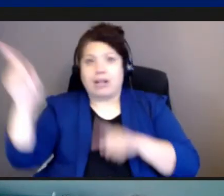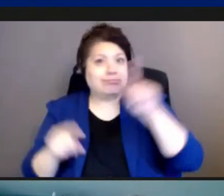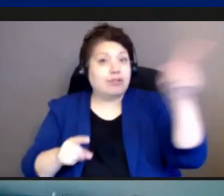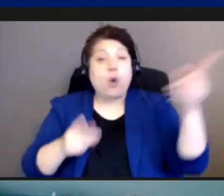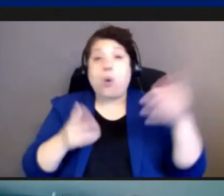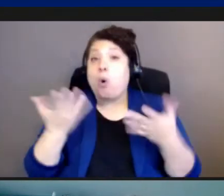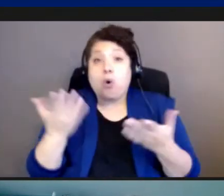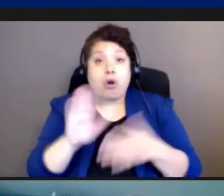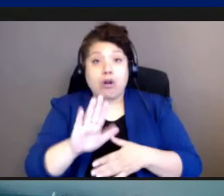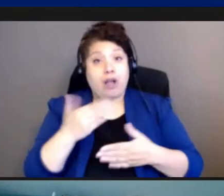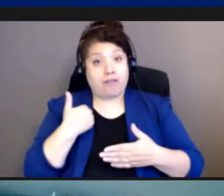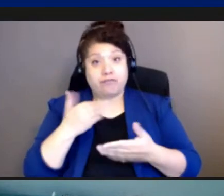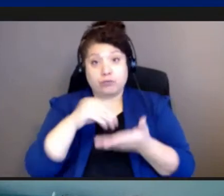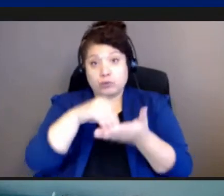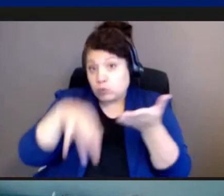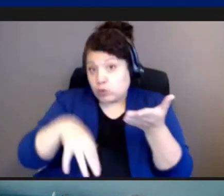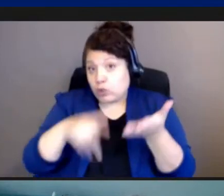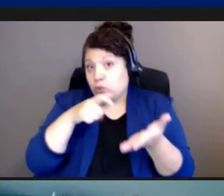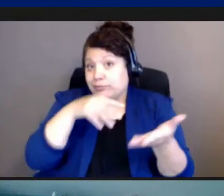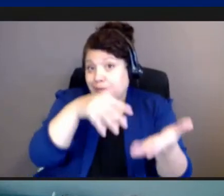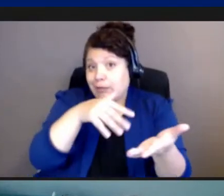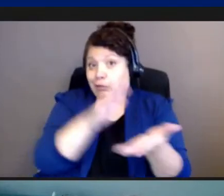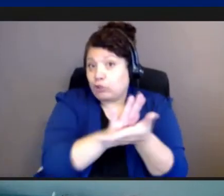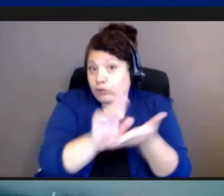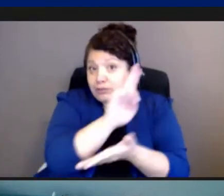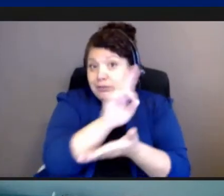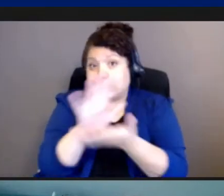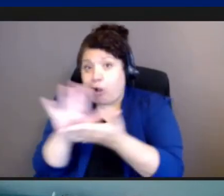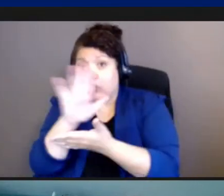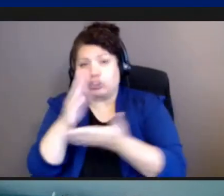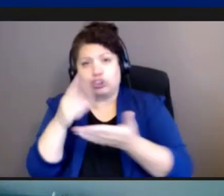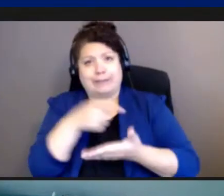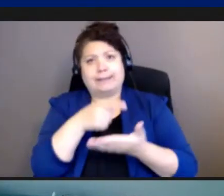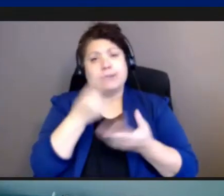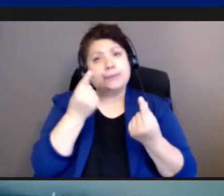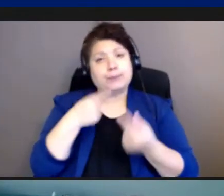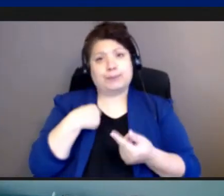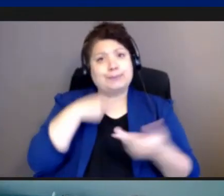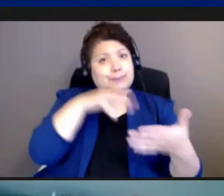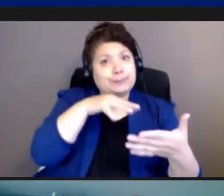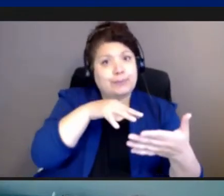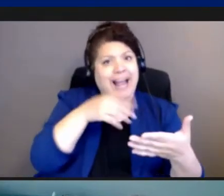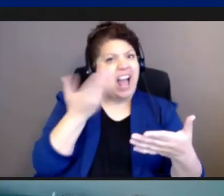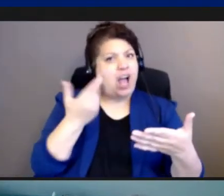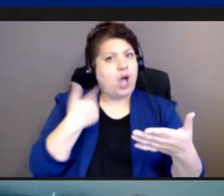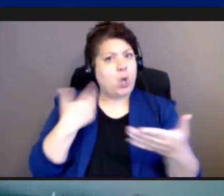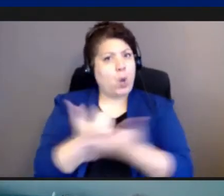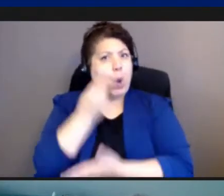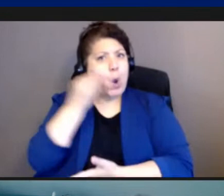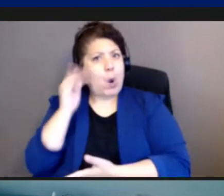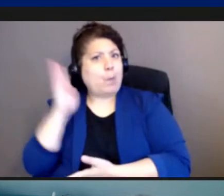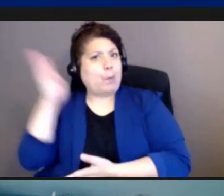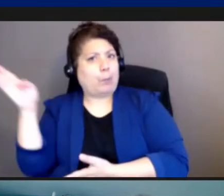Ottawa, post-secondary students not leave Ottawa this weekend and try to stay in the Ottawa-Gatineau area?